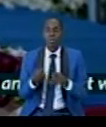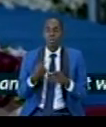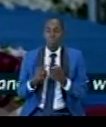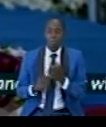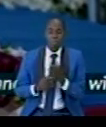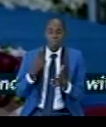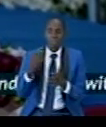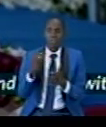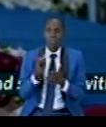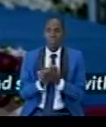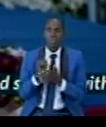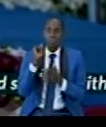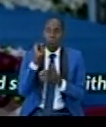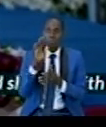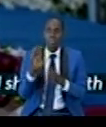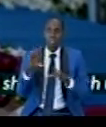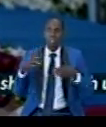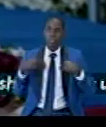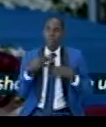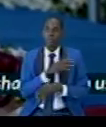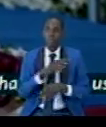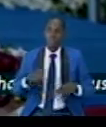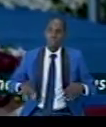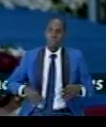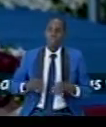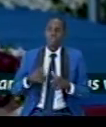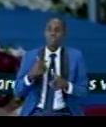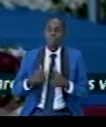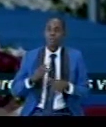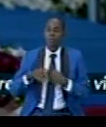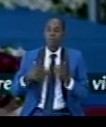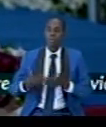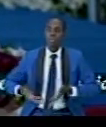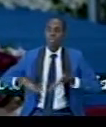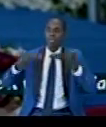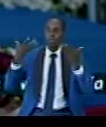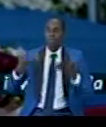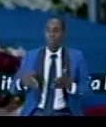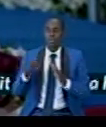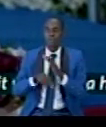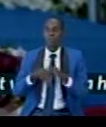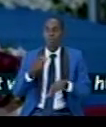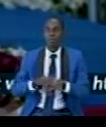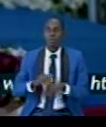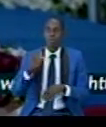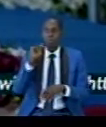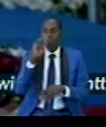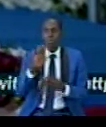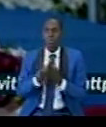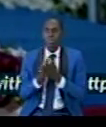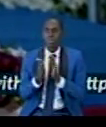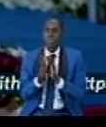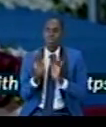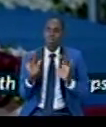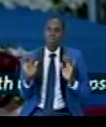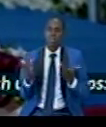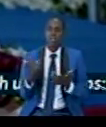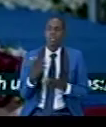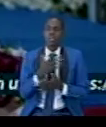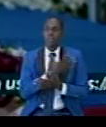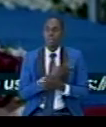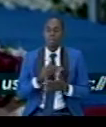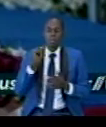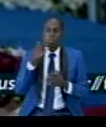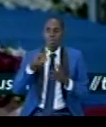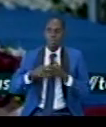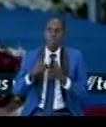ti ayo mi ku ti ero ri mi fuya inu mi dun mo korin mo be si njo mo njo ka omo